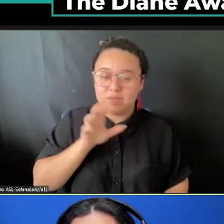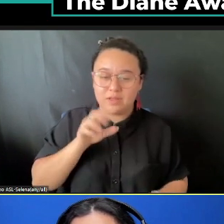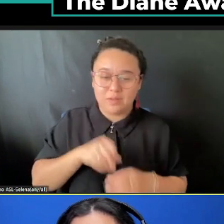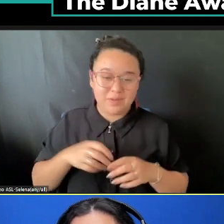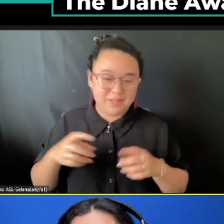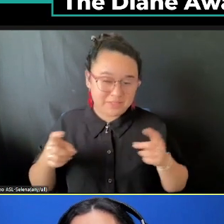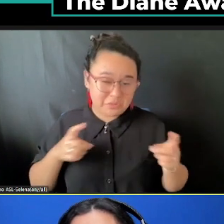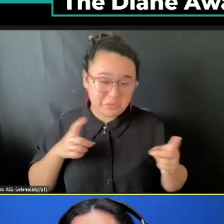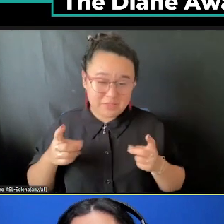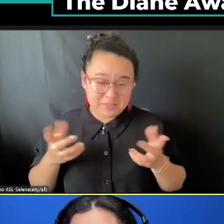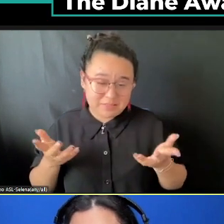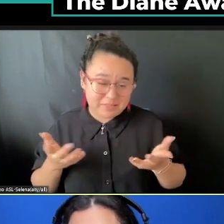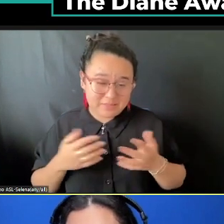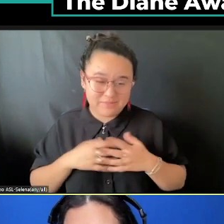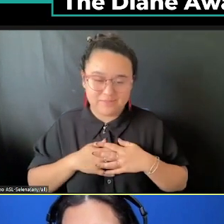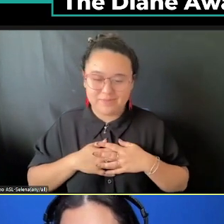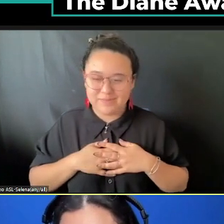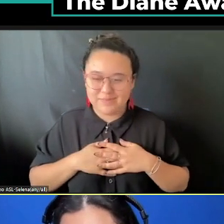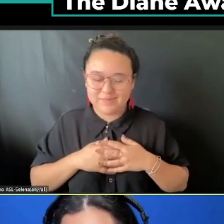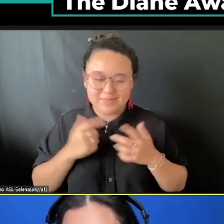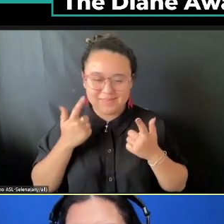directing.